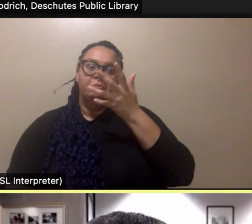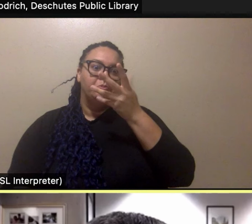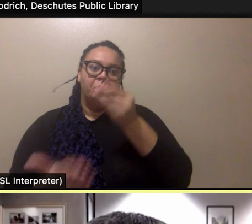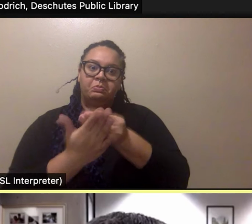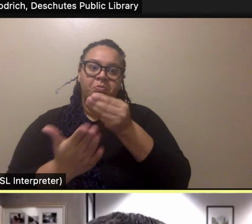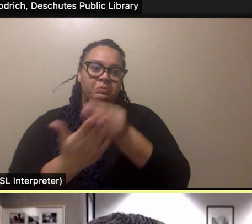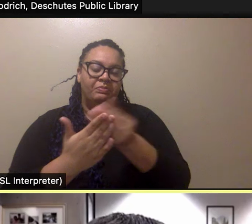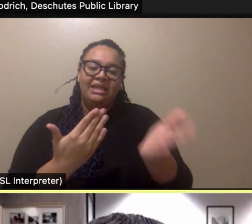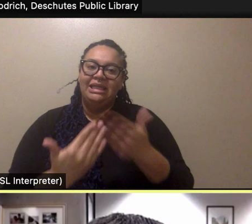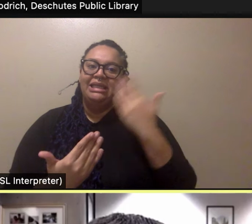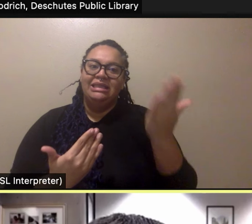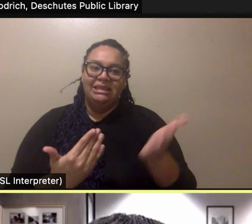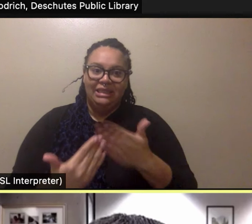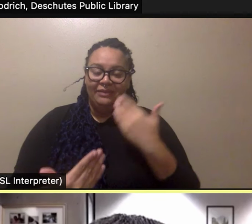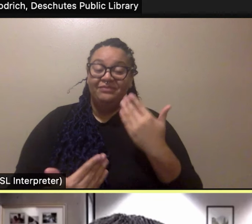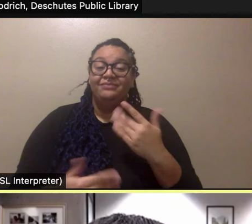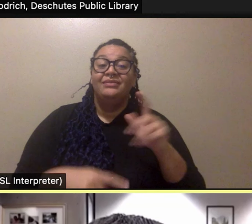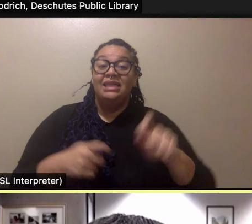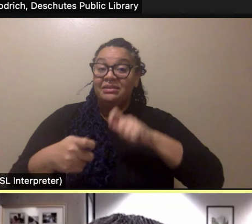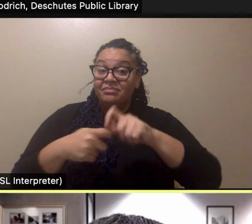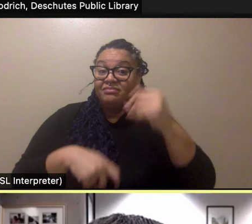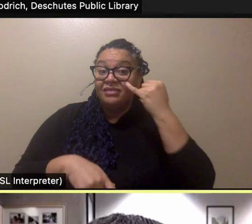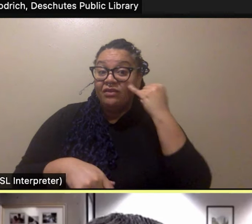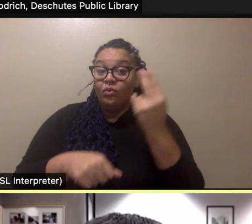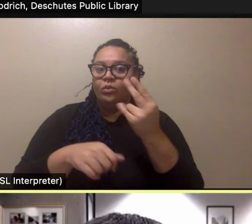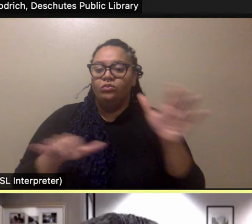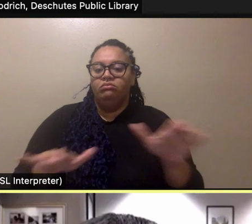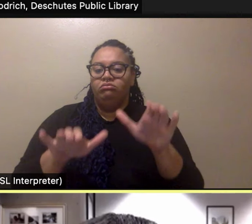the profitable products. So